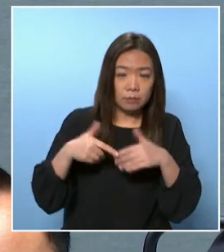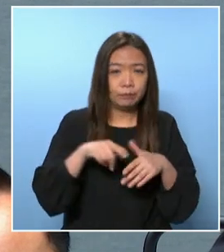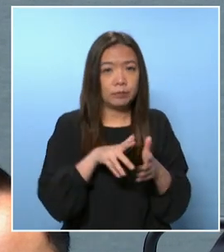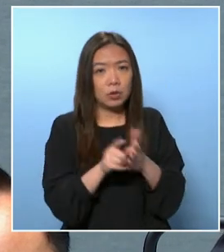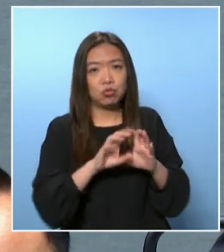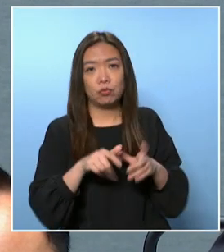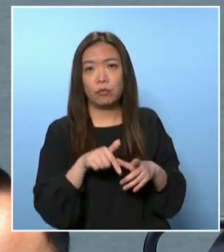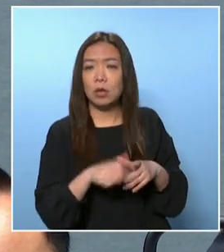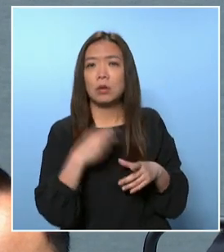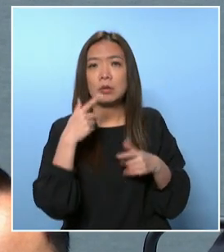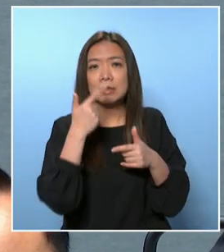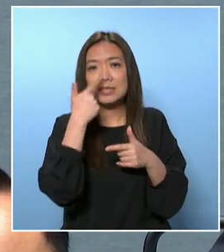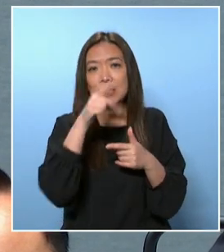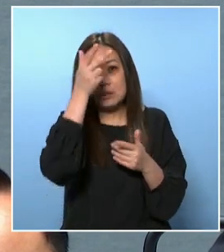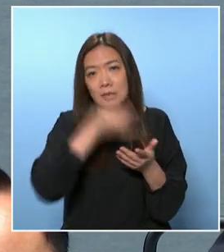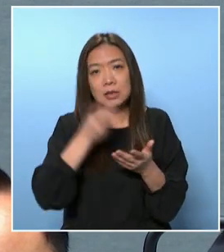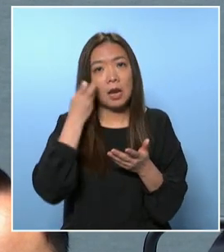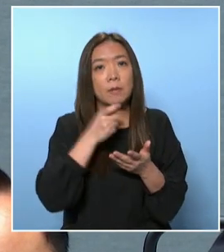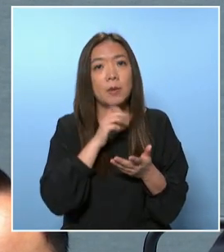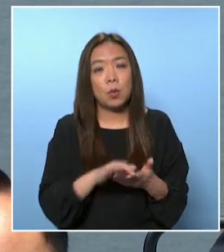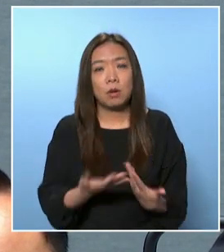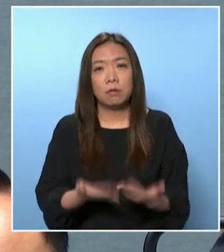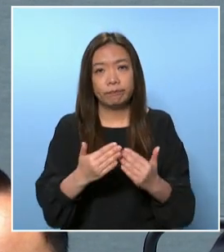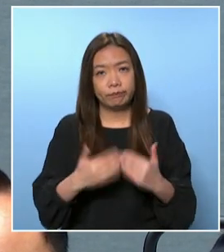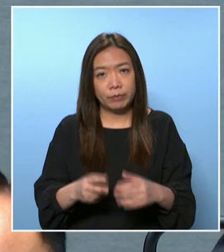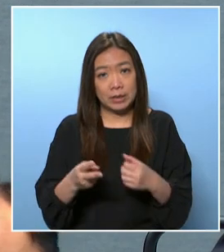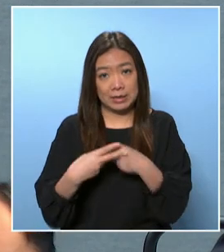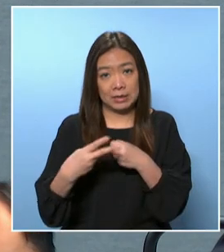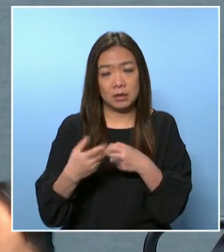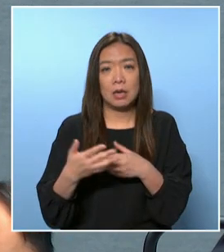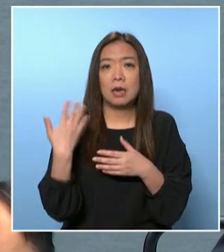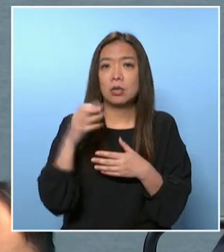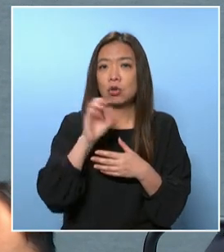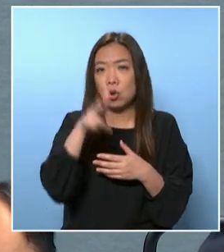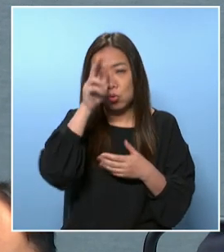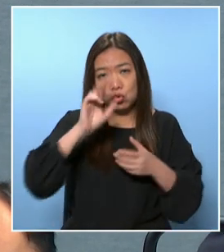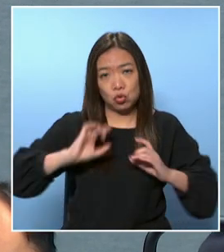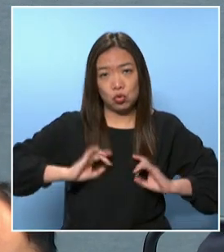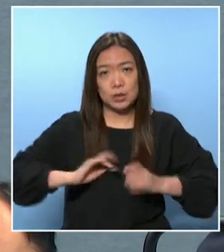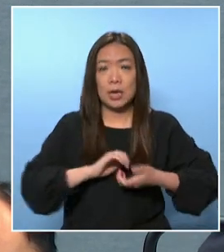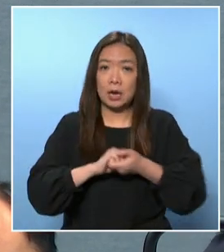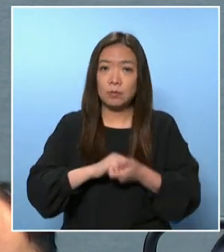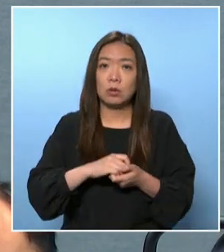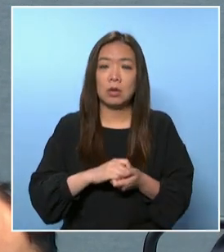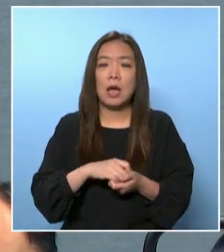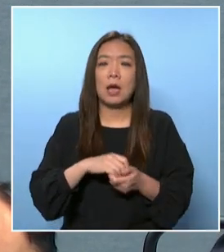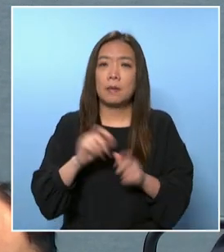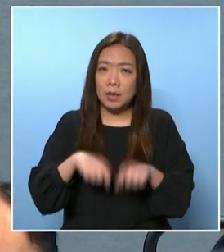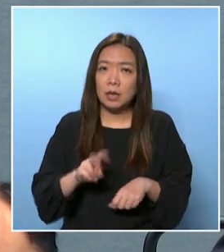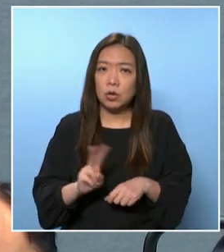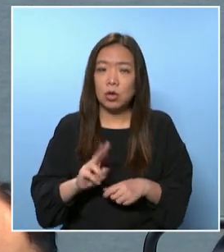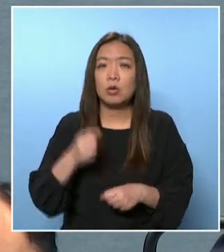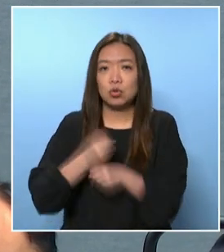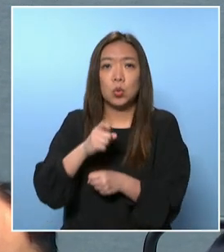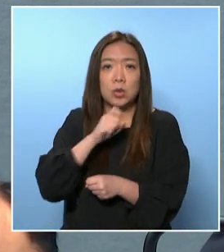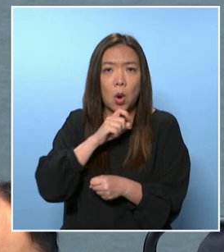trained dentists, when introducing them to Hong Kong. But what about specialist doctors? Can we come up with some ideas. PPP, indeed, we are doing